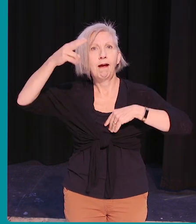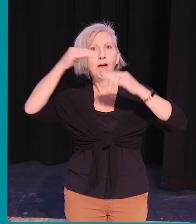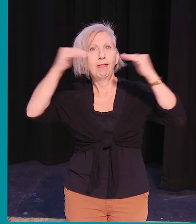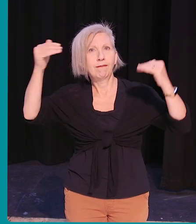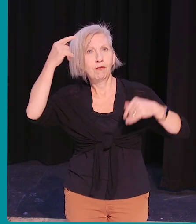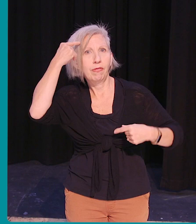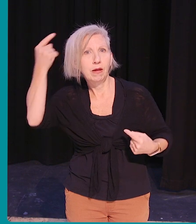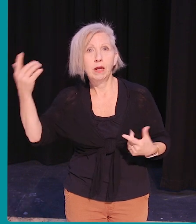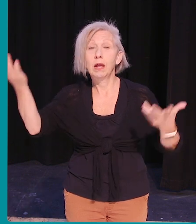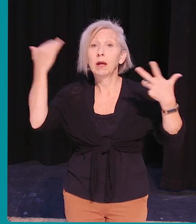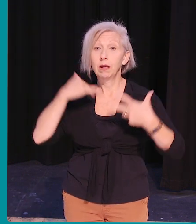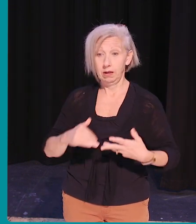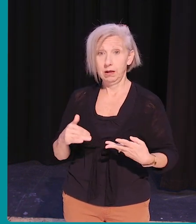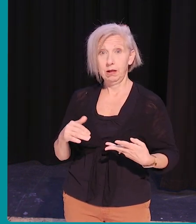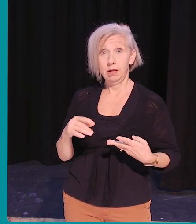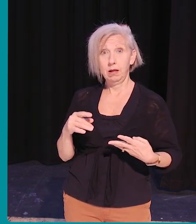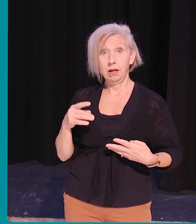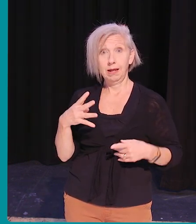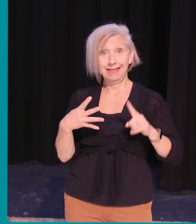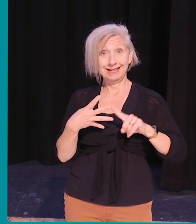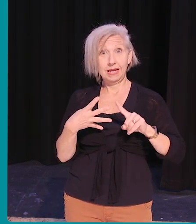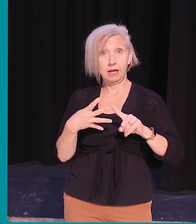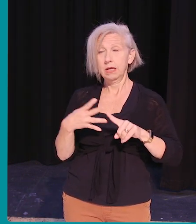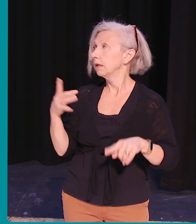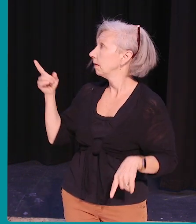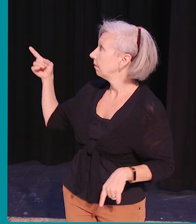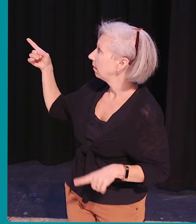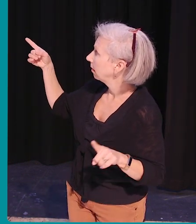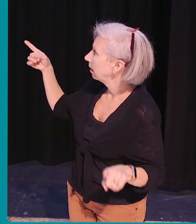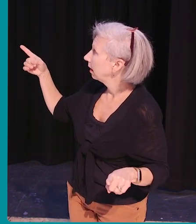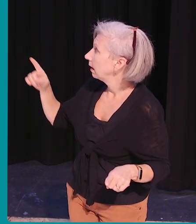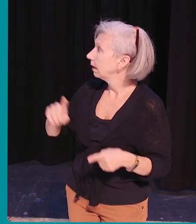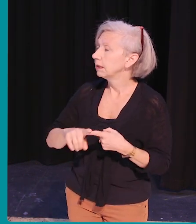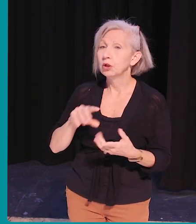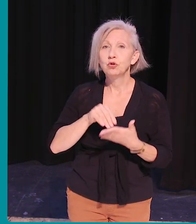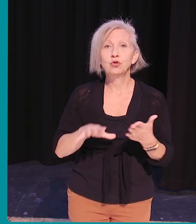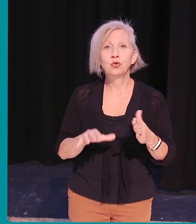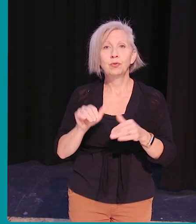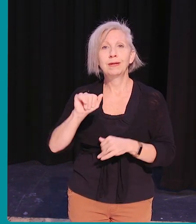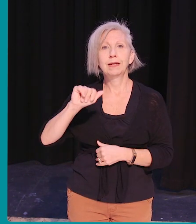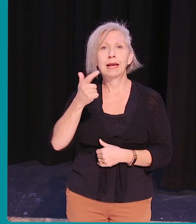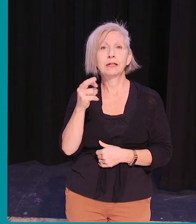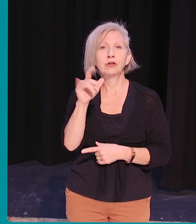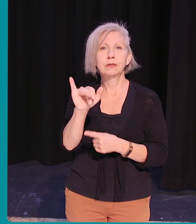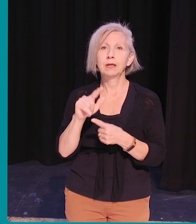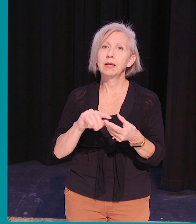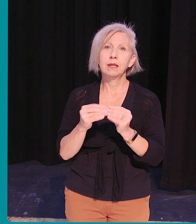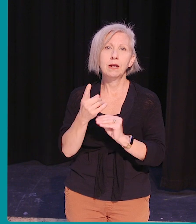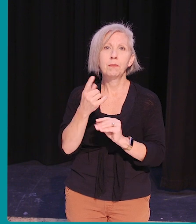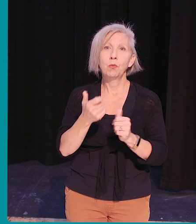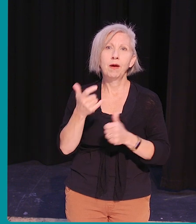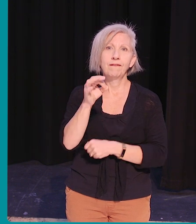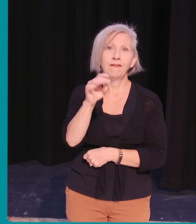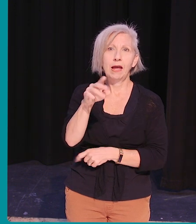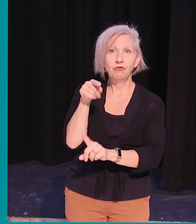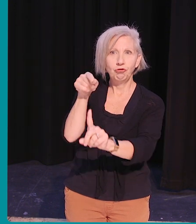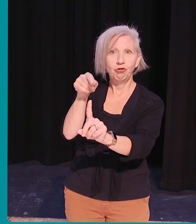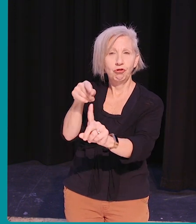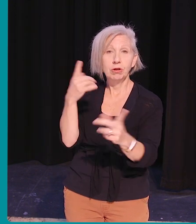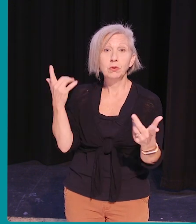The cognitive psychologists tell us over and over again that the number 1 factor in human motivation is autonomy. Do you like to be